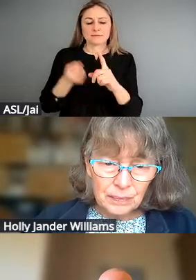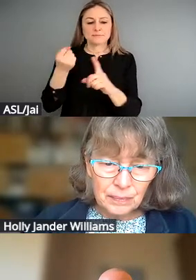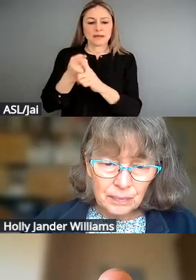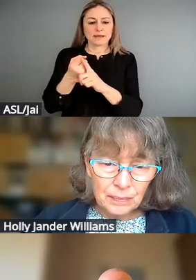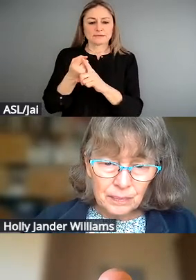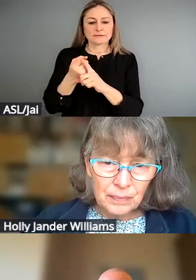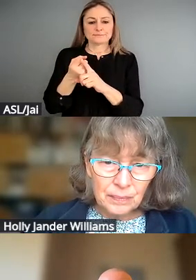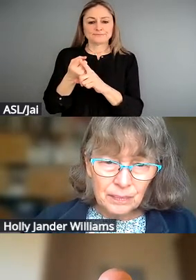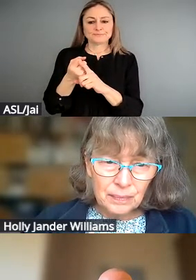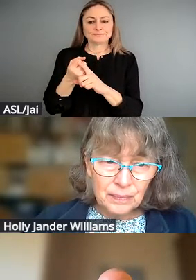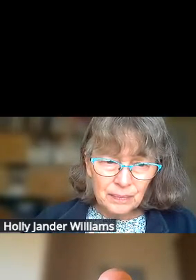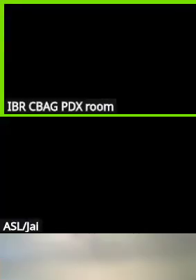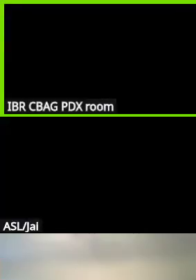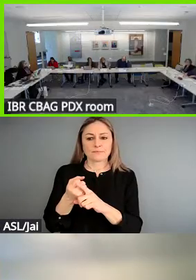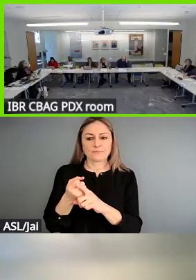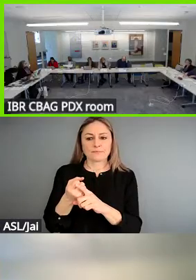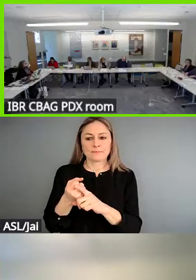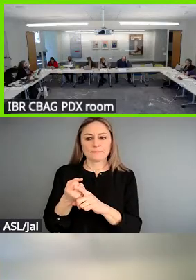on